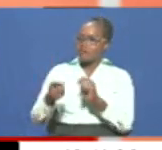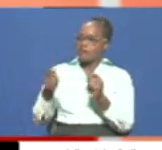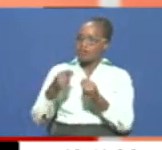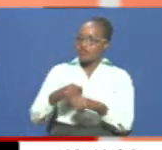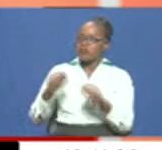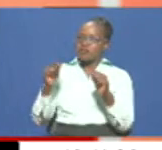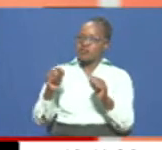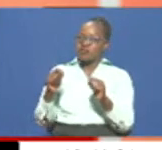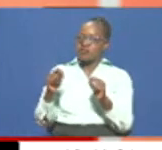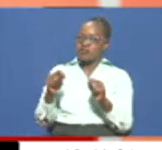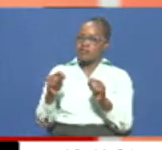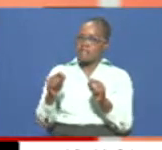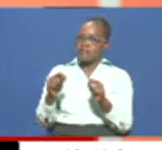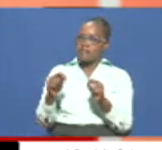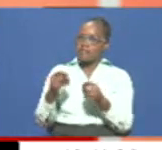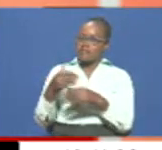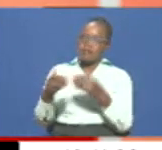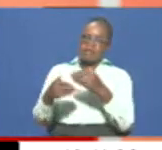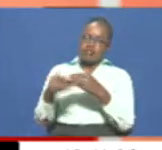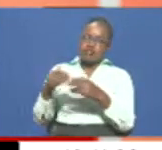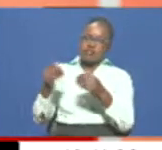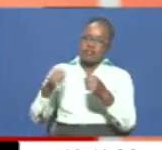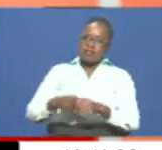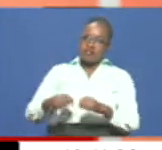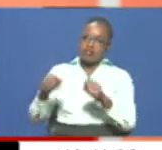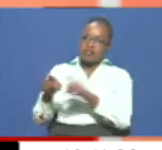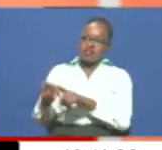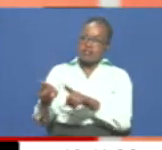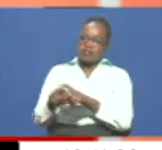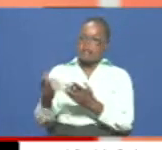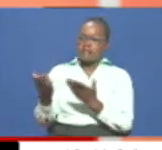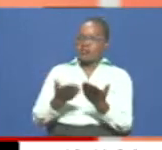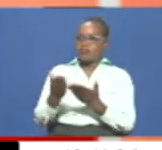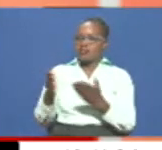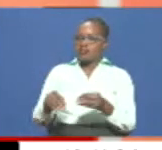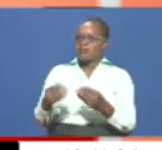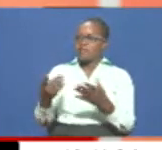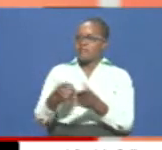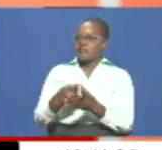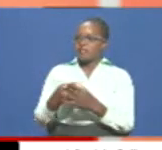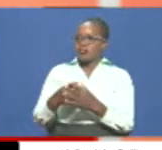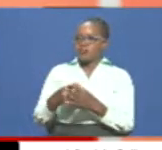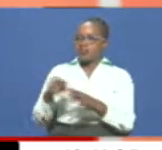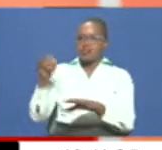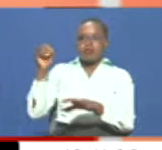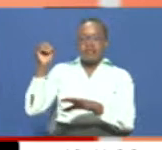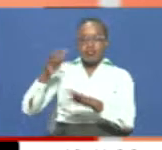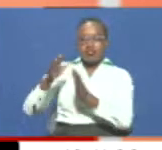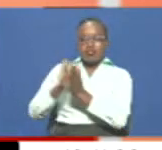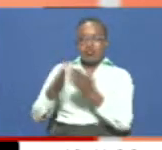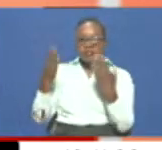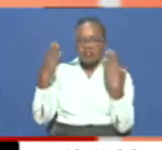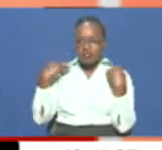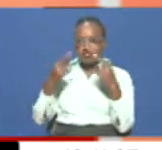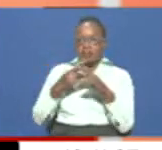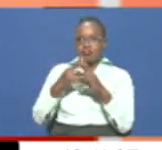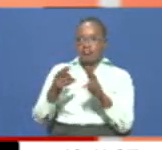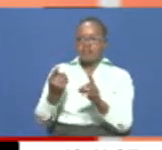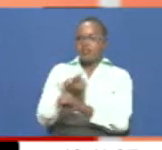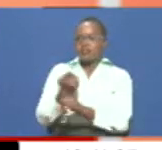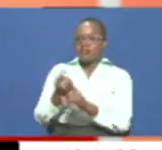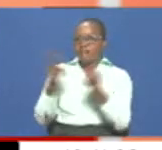to build capacity and to be able to deliver services, then the reflection will be on the sports performance in the different